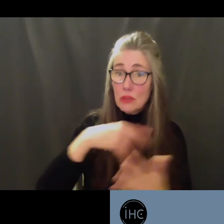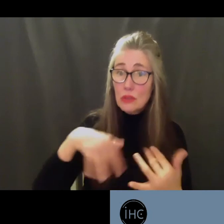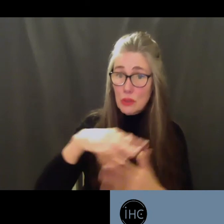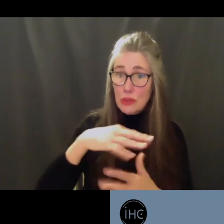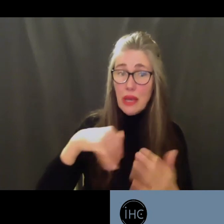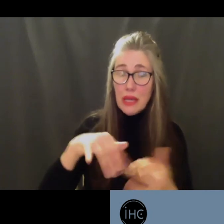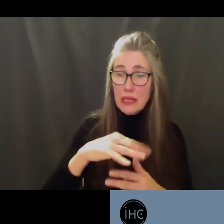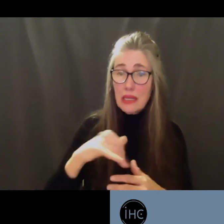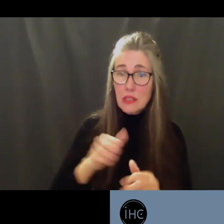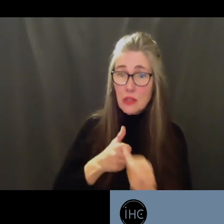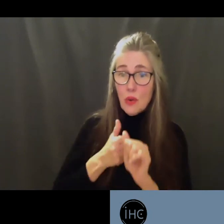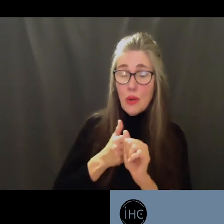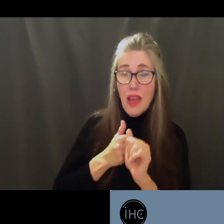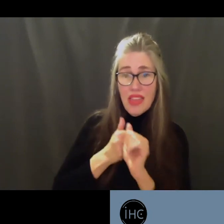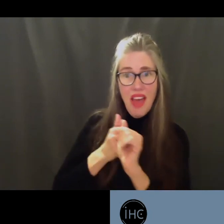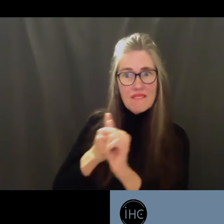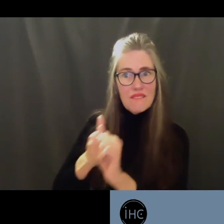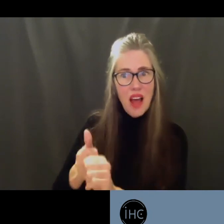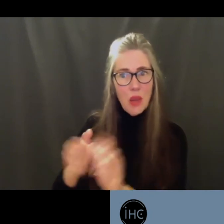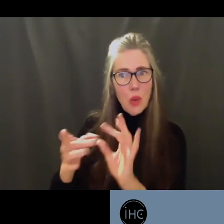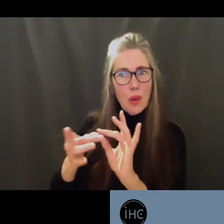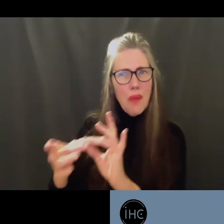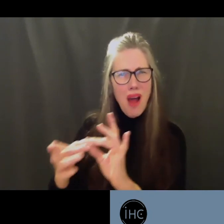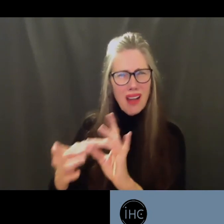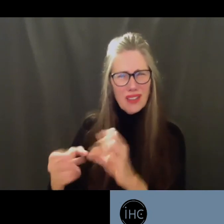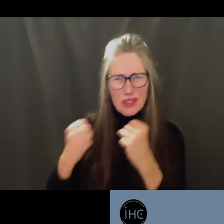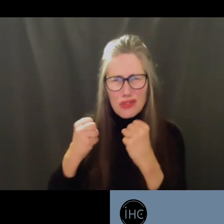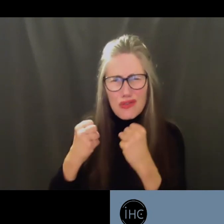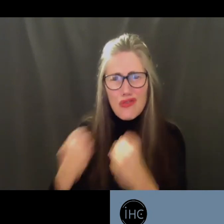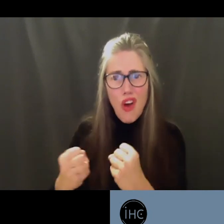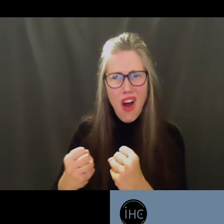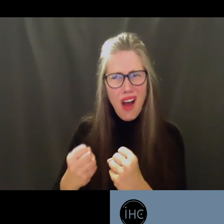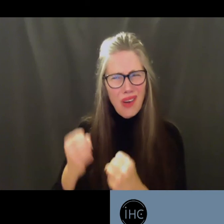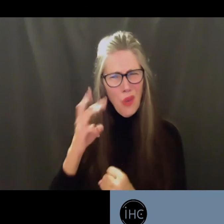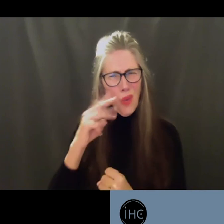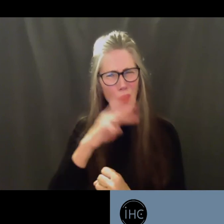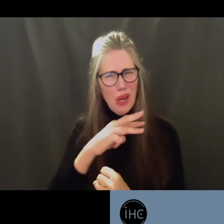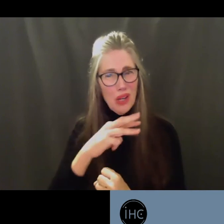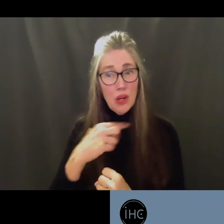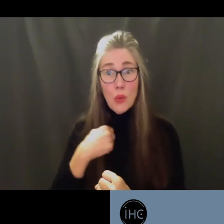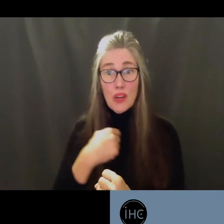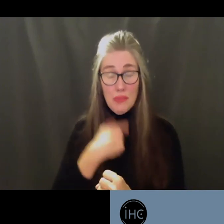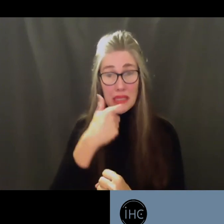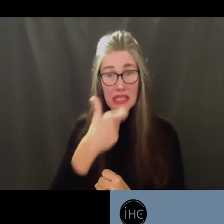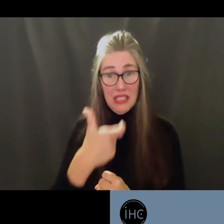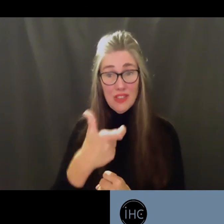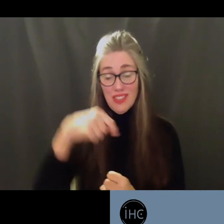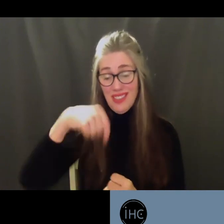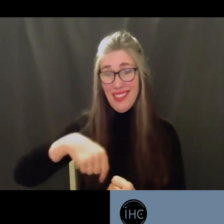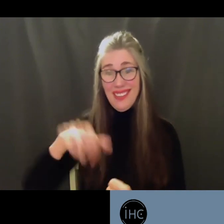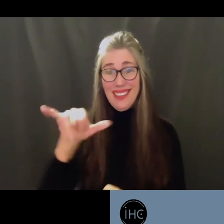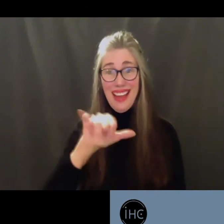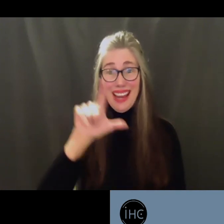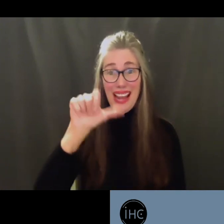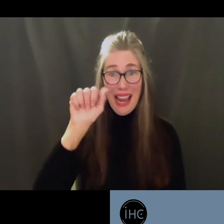follower bonding to Trump is quite extraordinary. So we've been a very interesting laboratory for all these